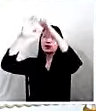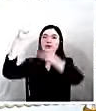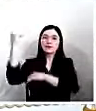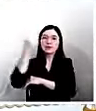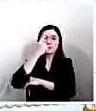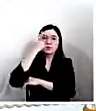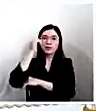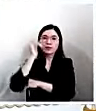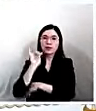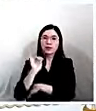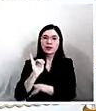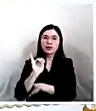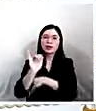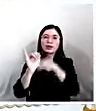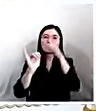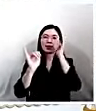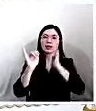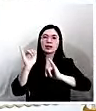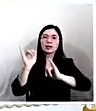forever and